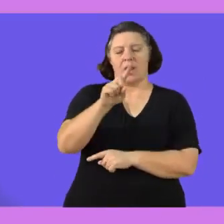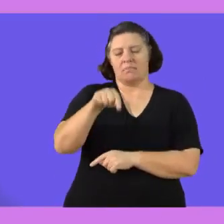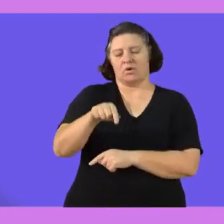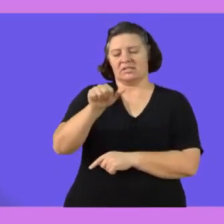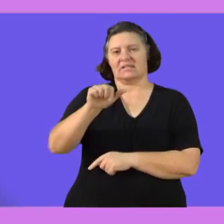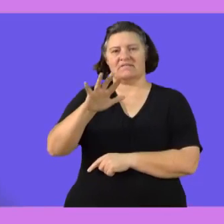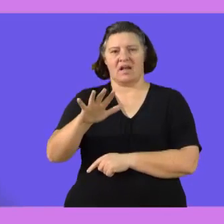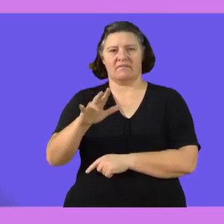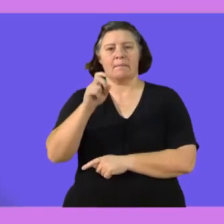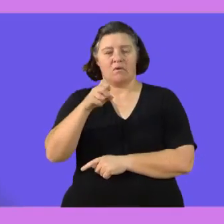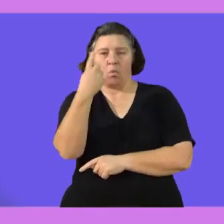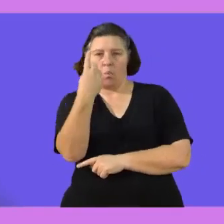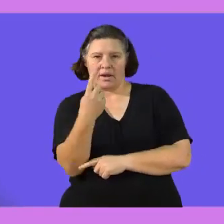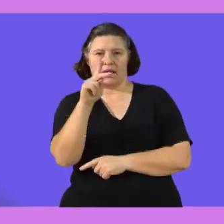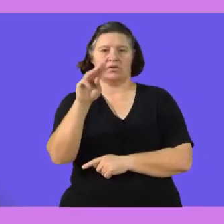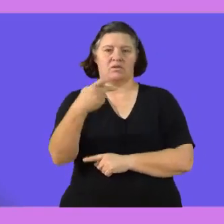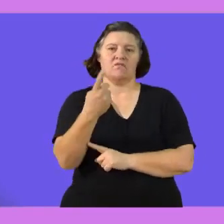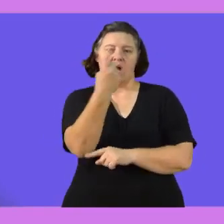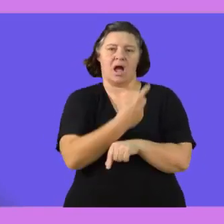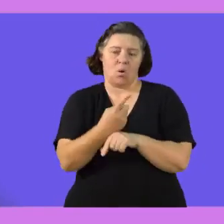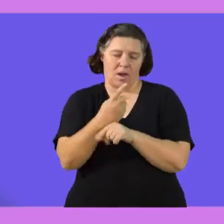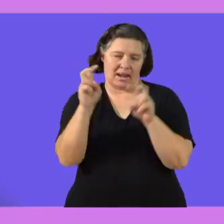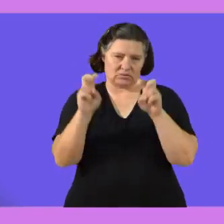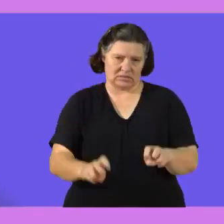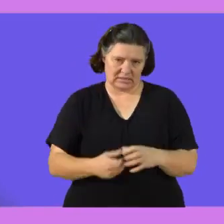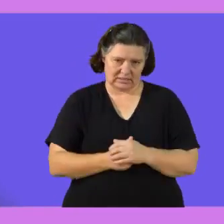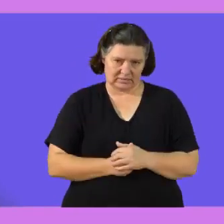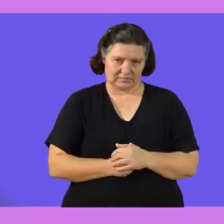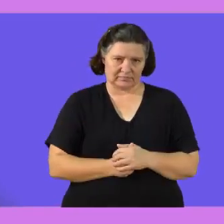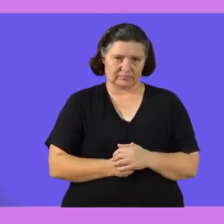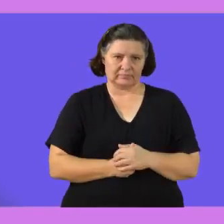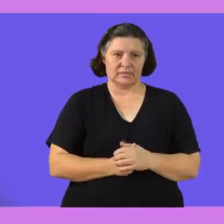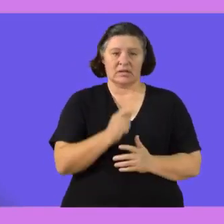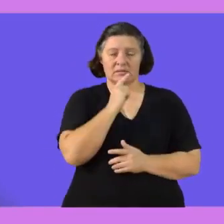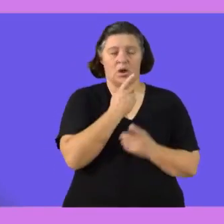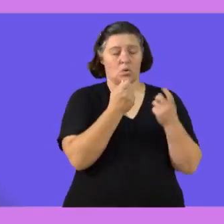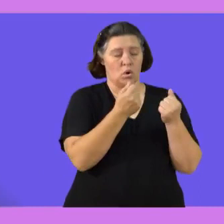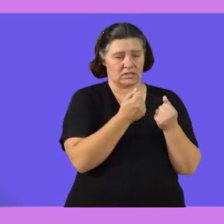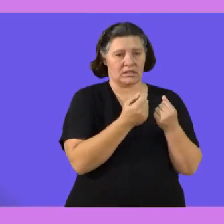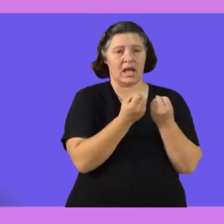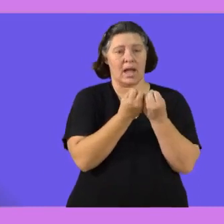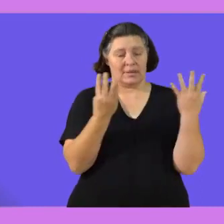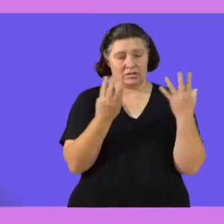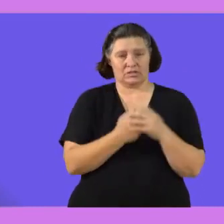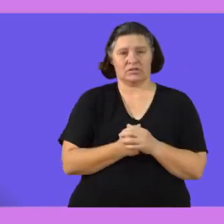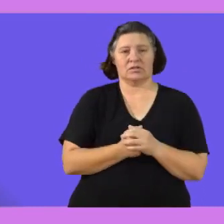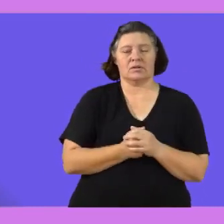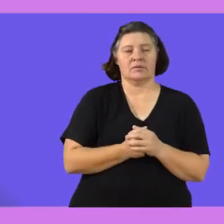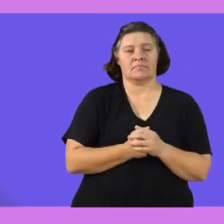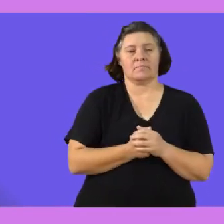charges 165 cents per kilowatt hour of electricity. So here I'm going to say cost